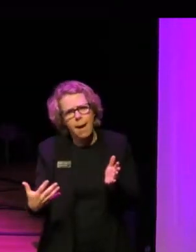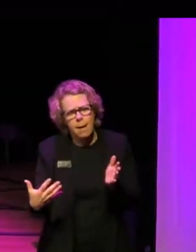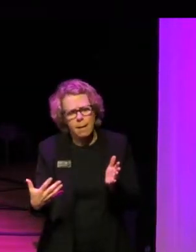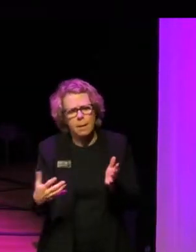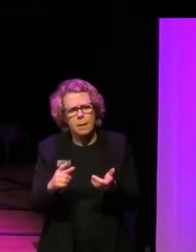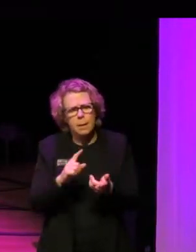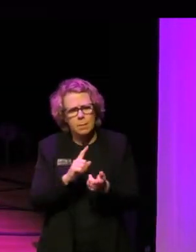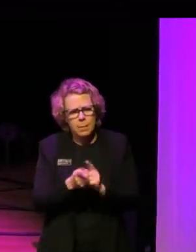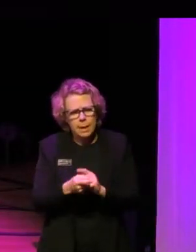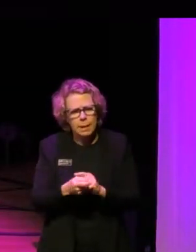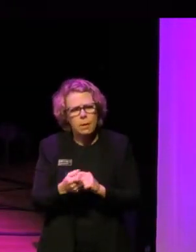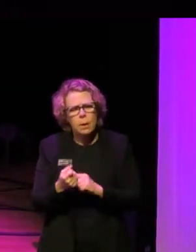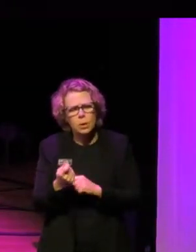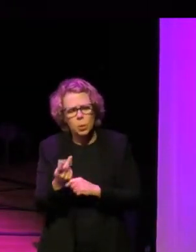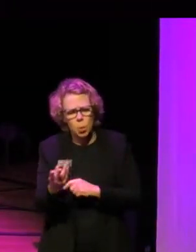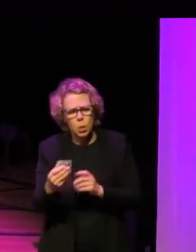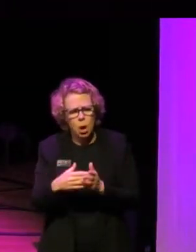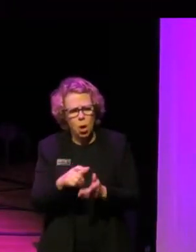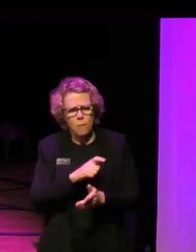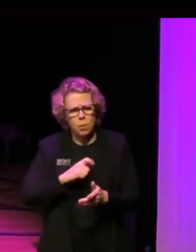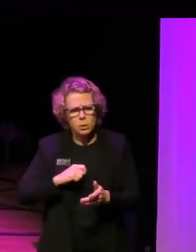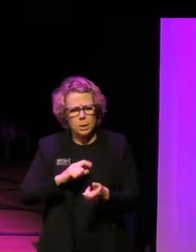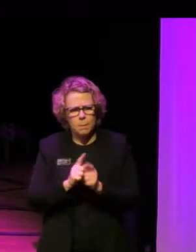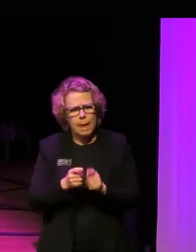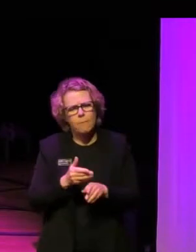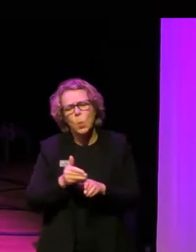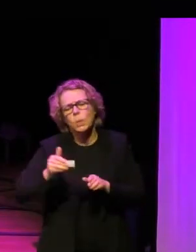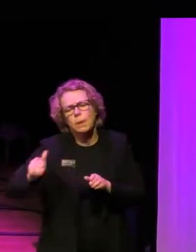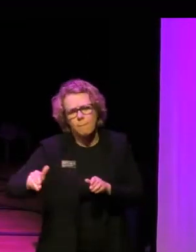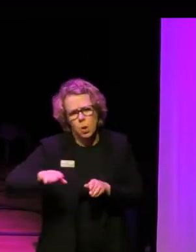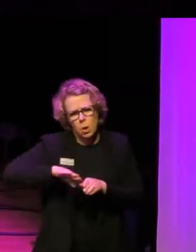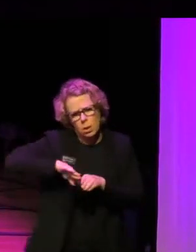some of us were left behind.